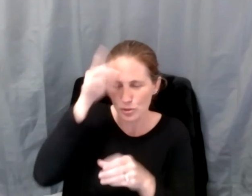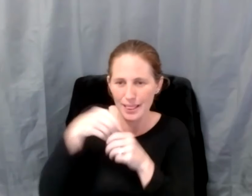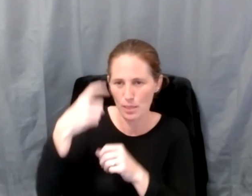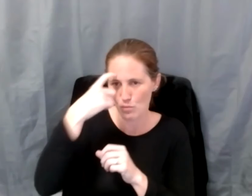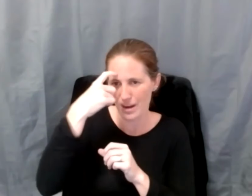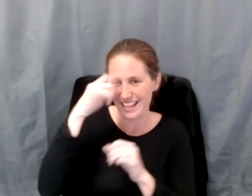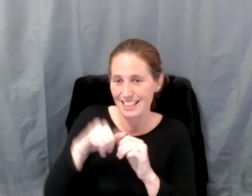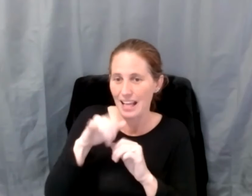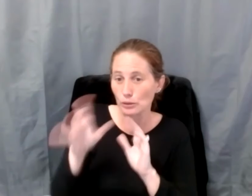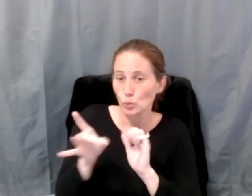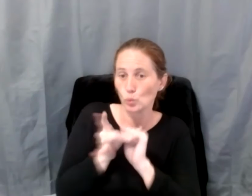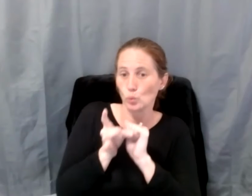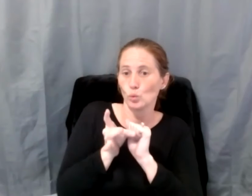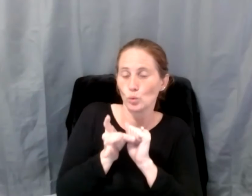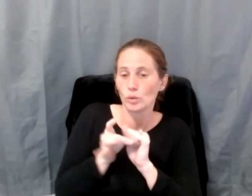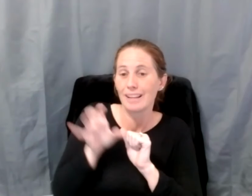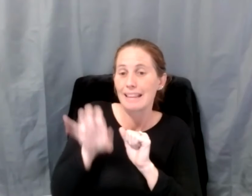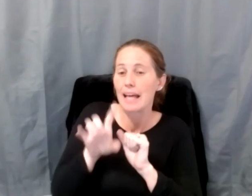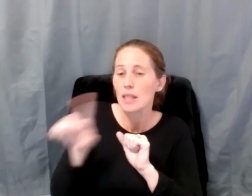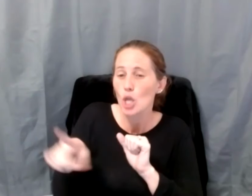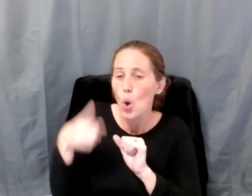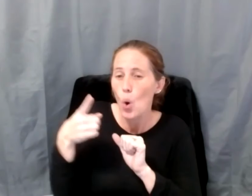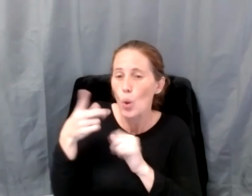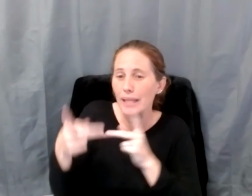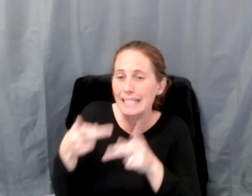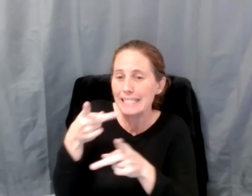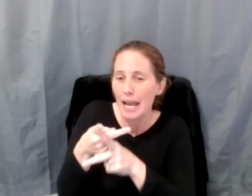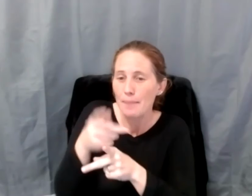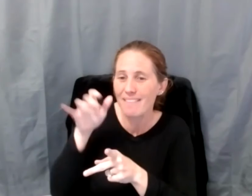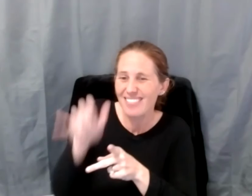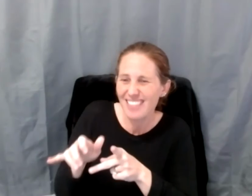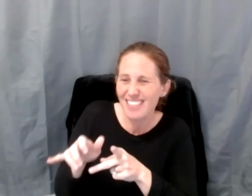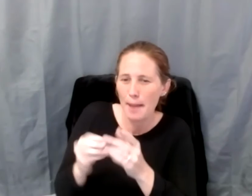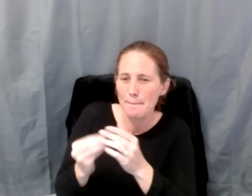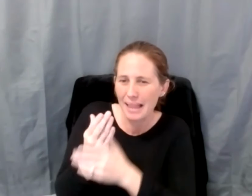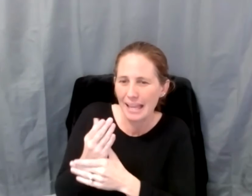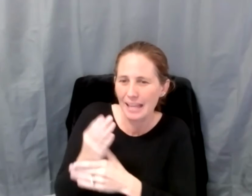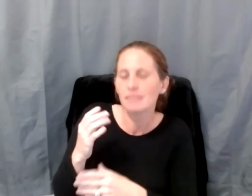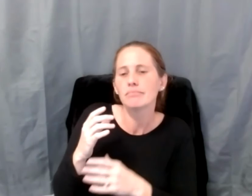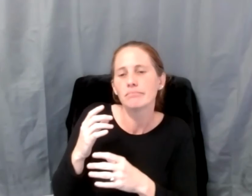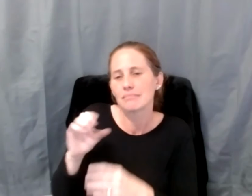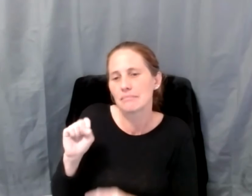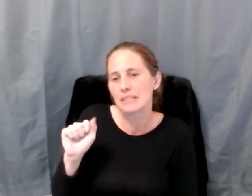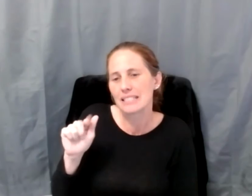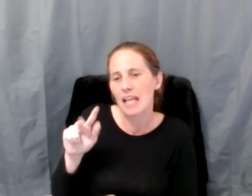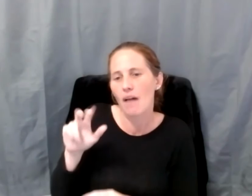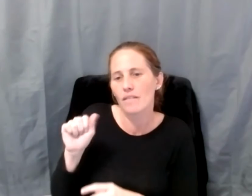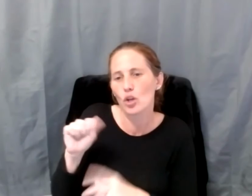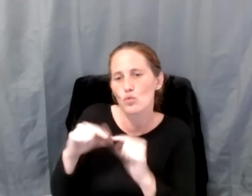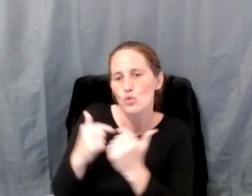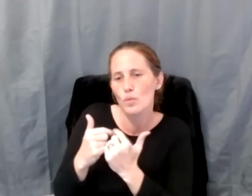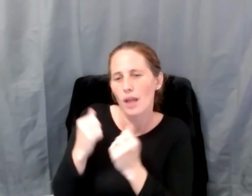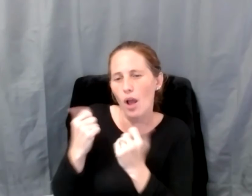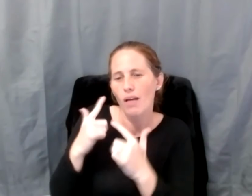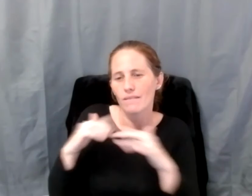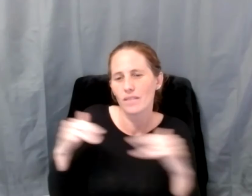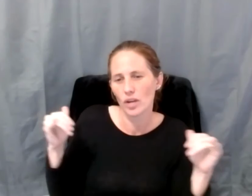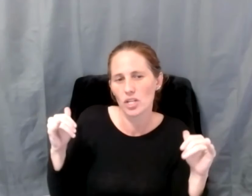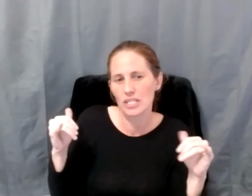species of the laminaceae, the salvia group, because there's many others and they all have variations